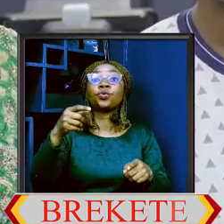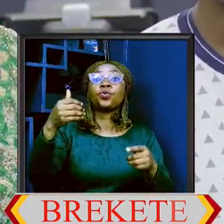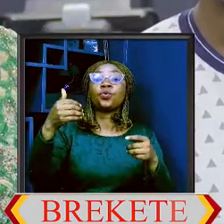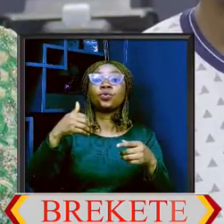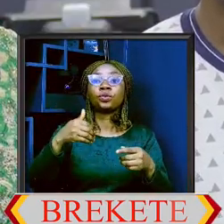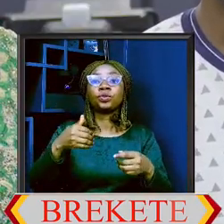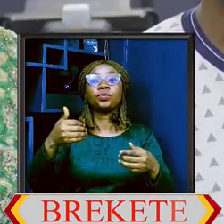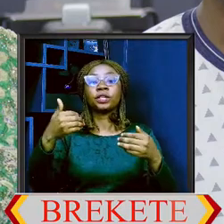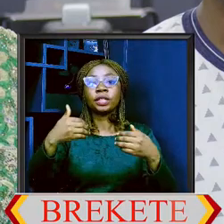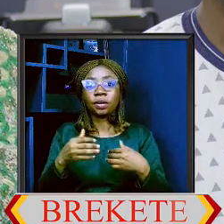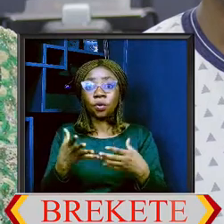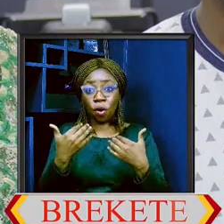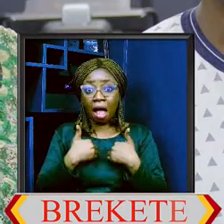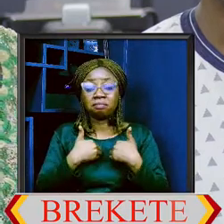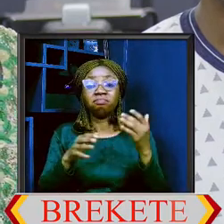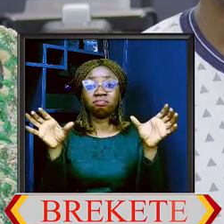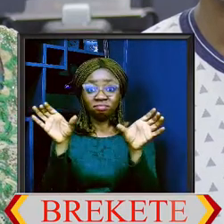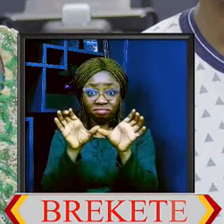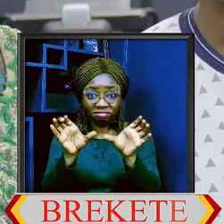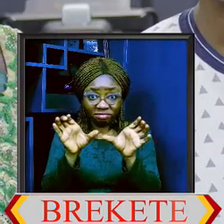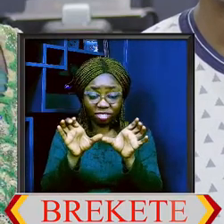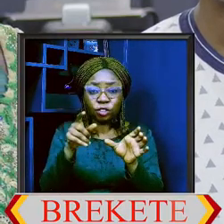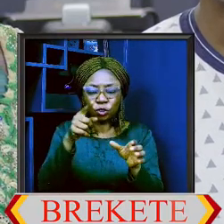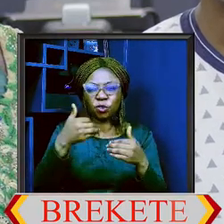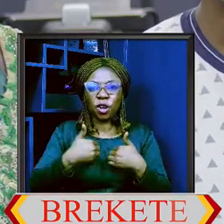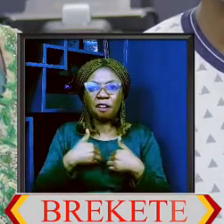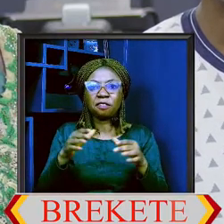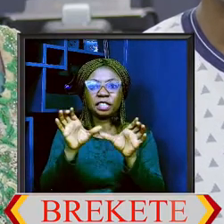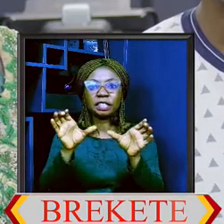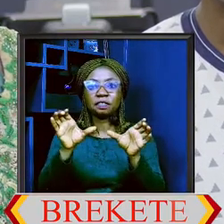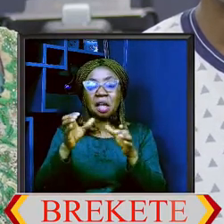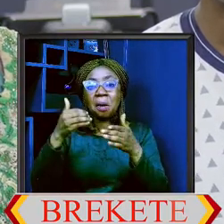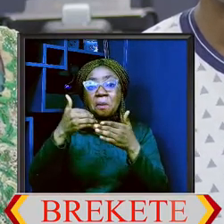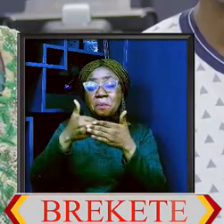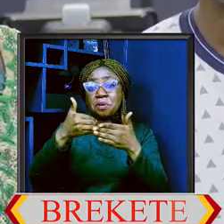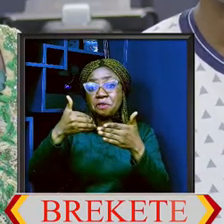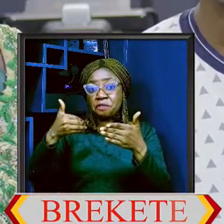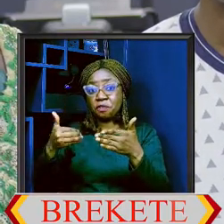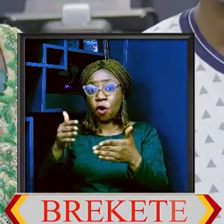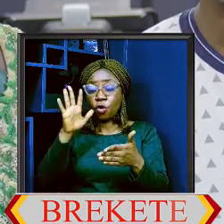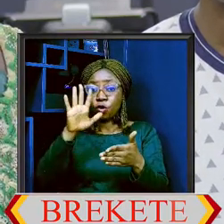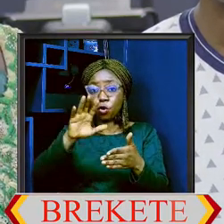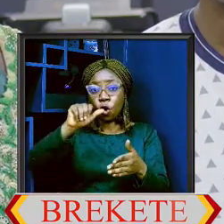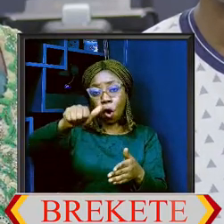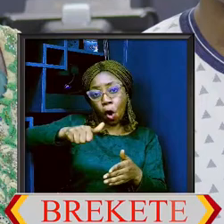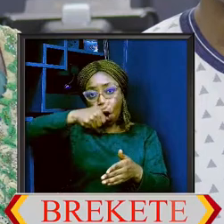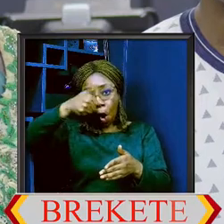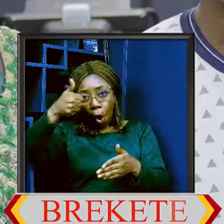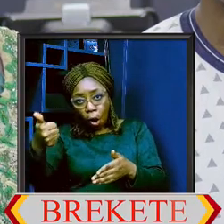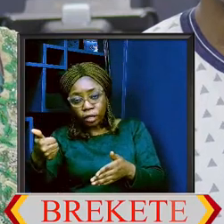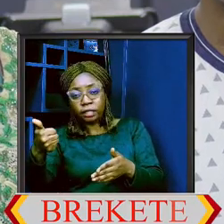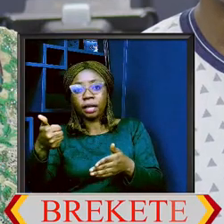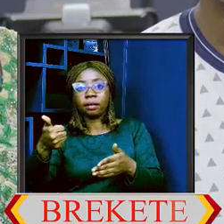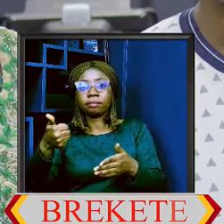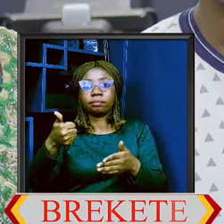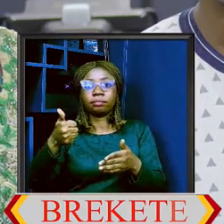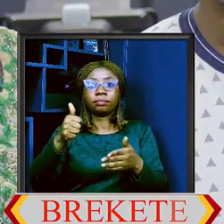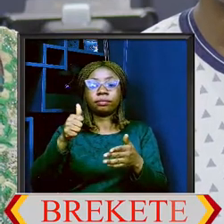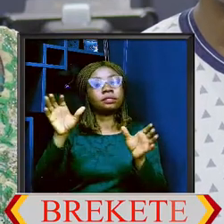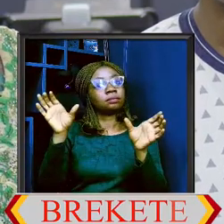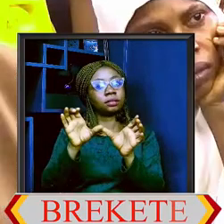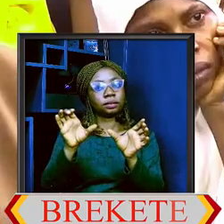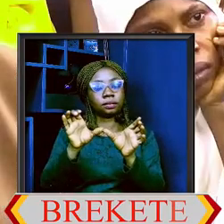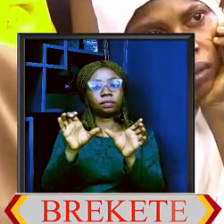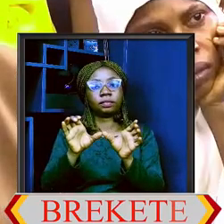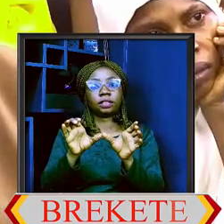satisfi certified you have a certificate even before your other graduation so it